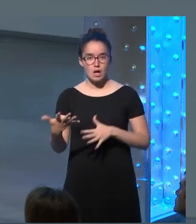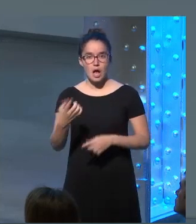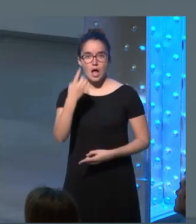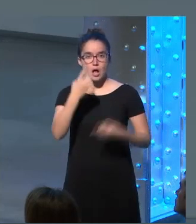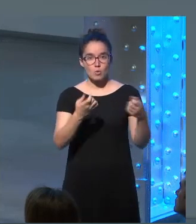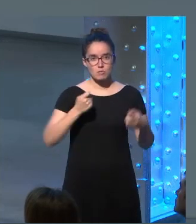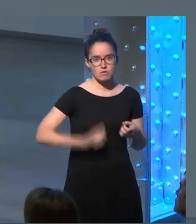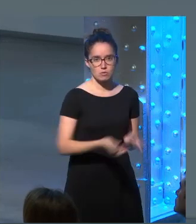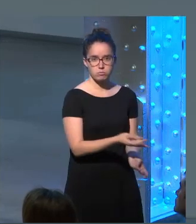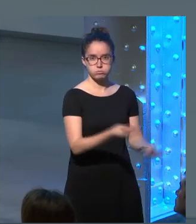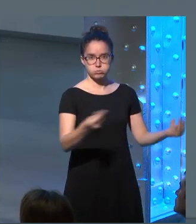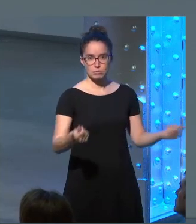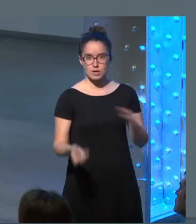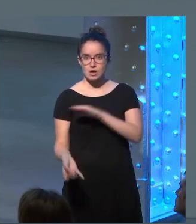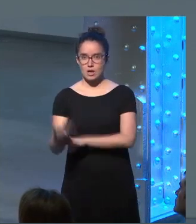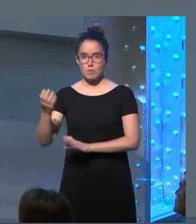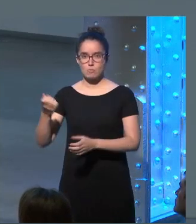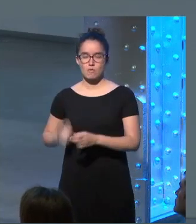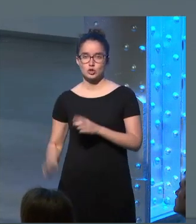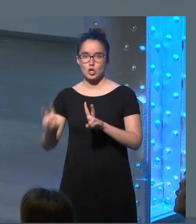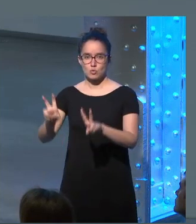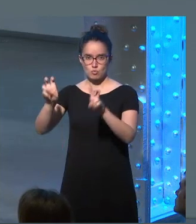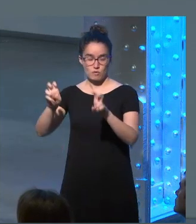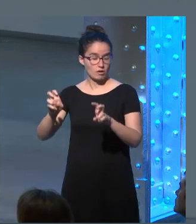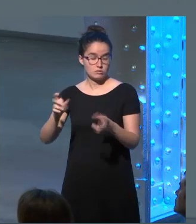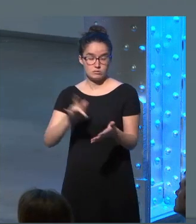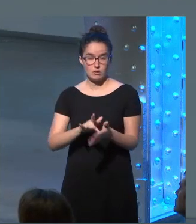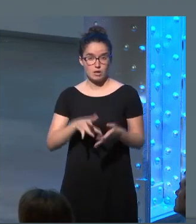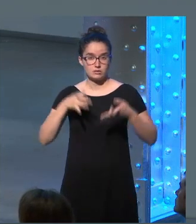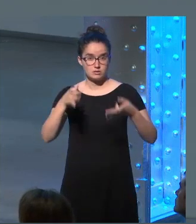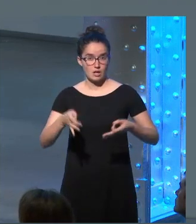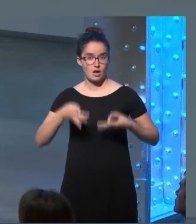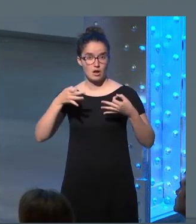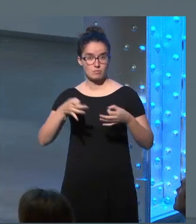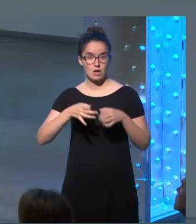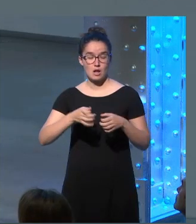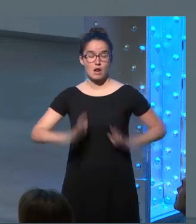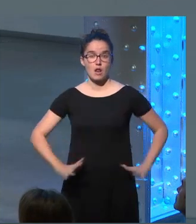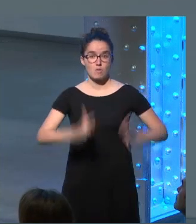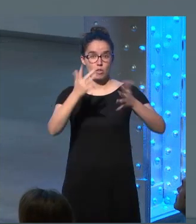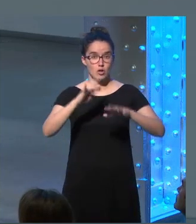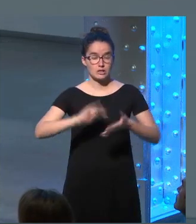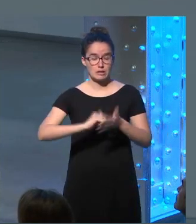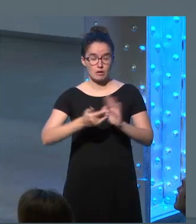is transforming labor, is creating new professions and